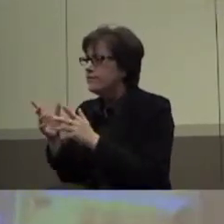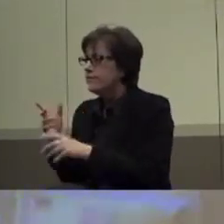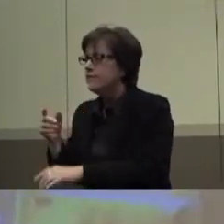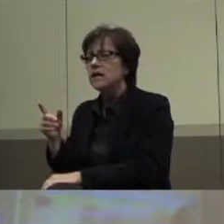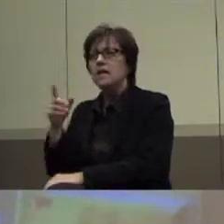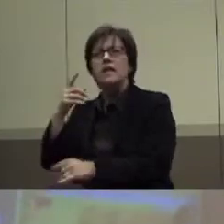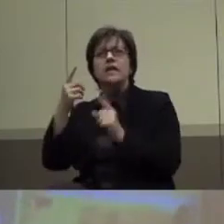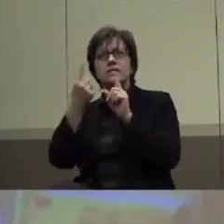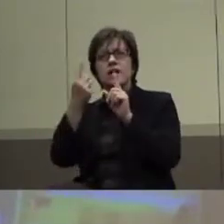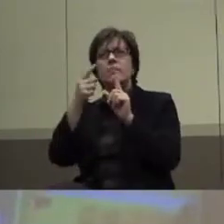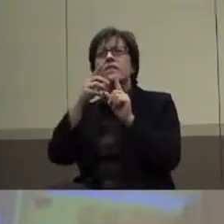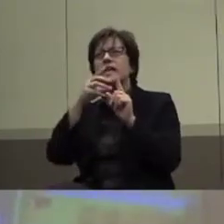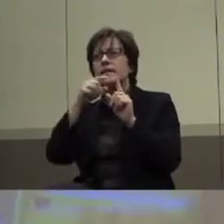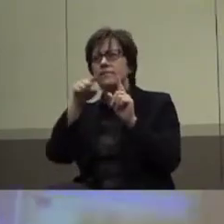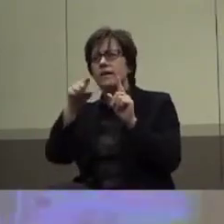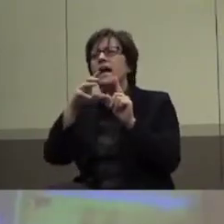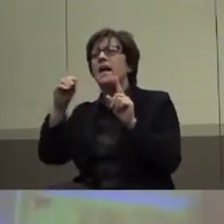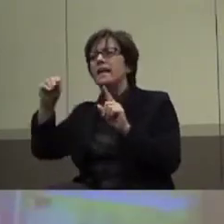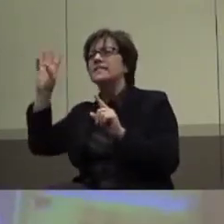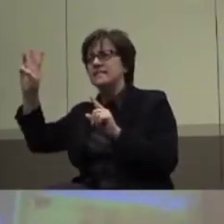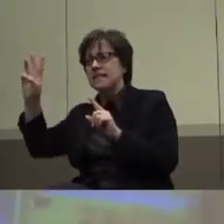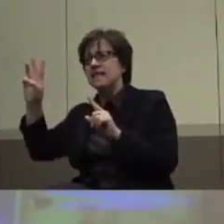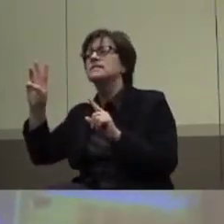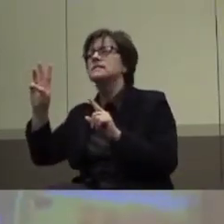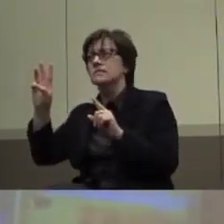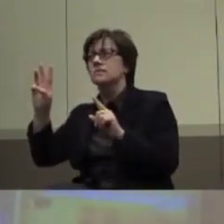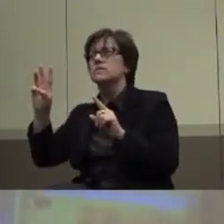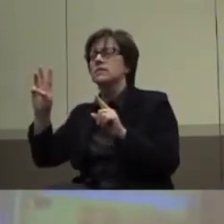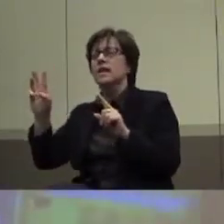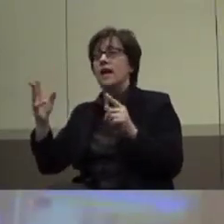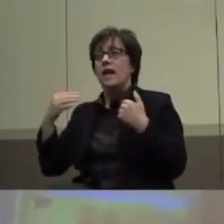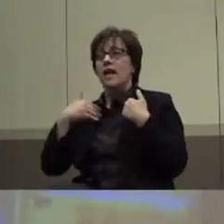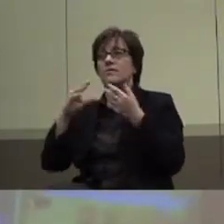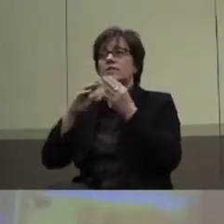I would like for you to... He put a booger on me. Matt.